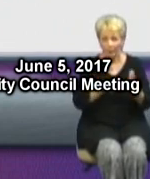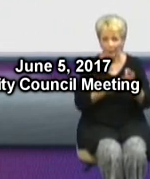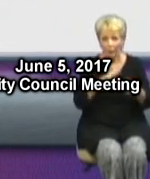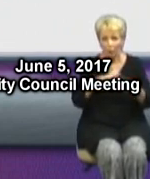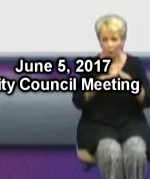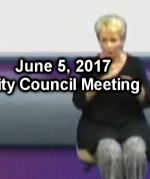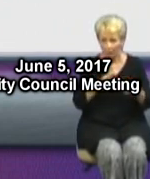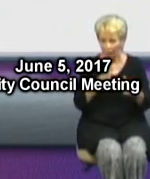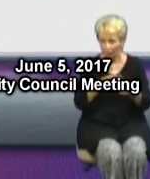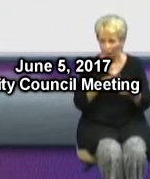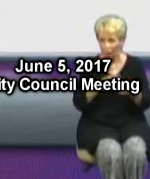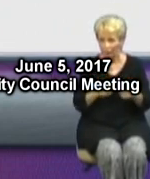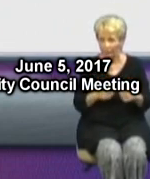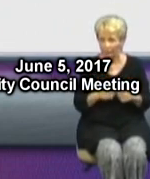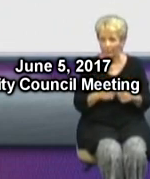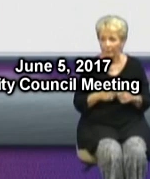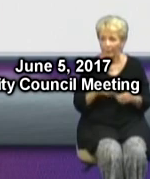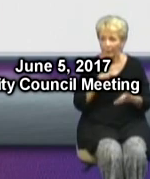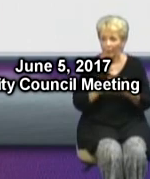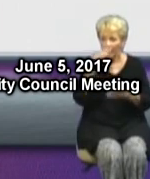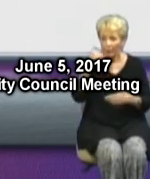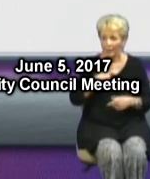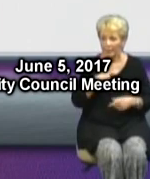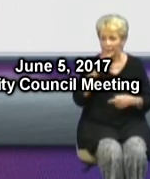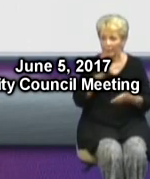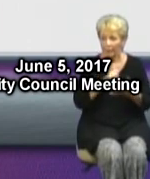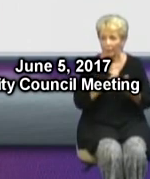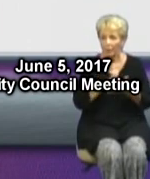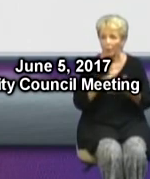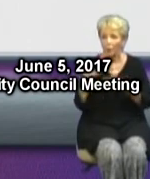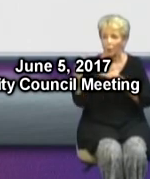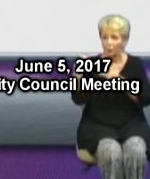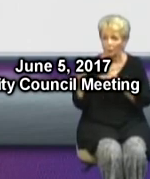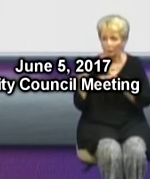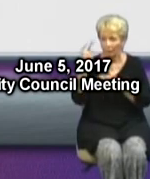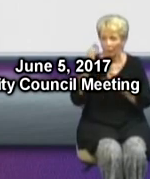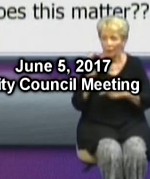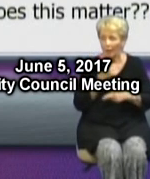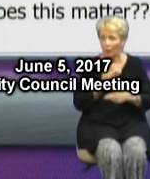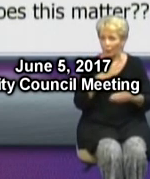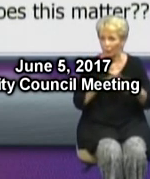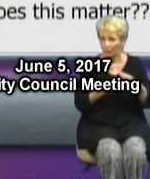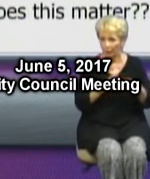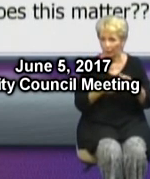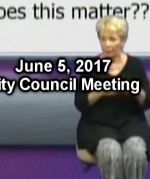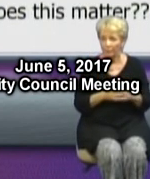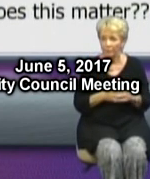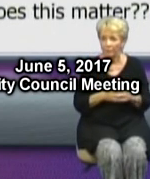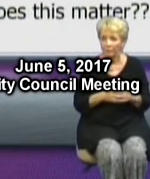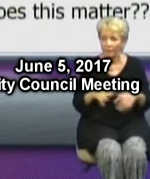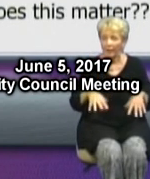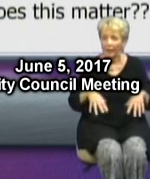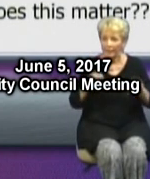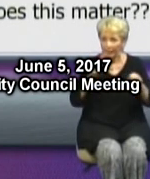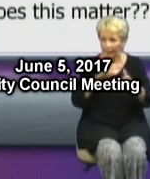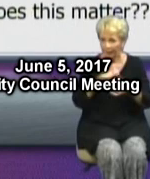community first. And that's why I say that this is responsible for our community. So in taking that idea,